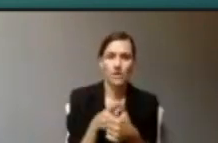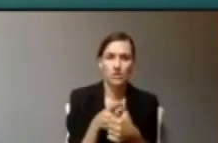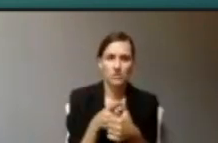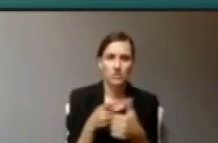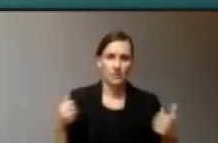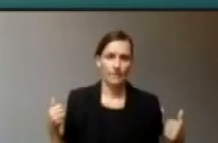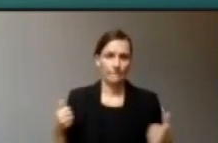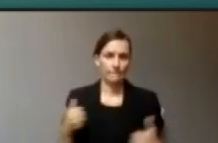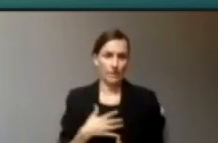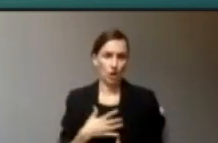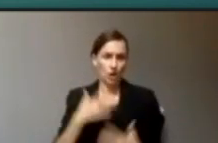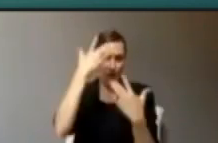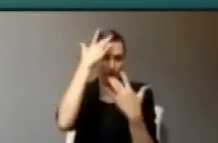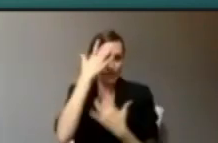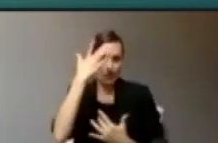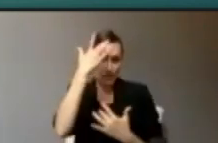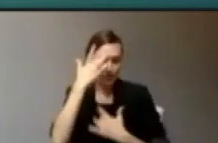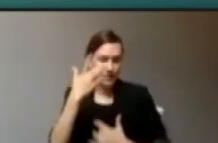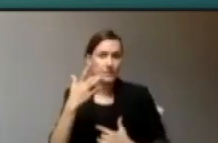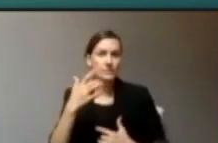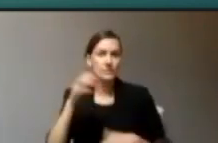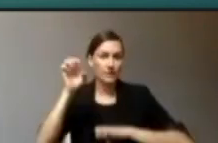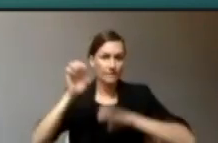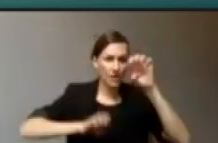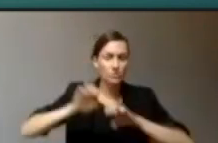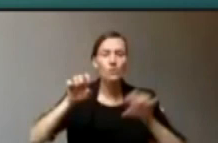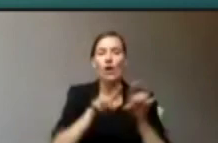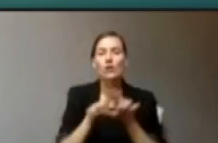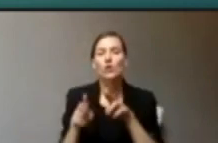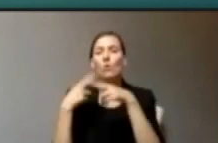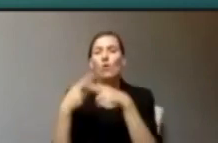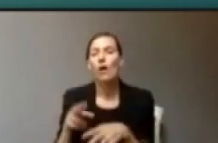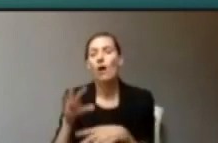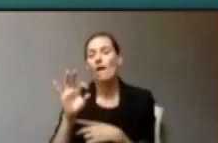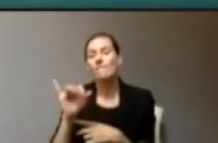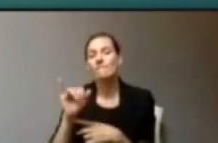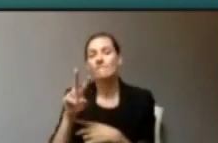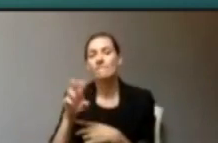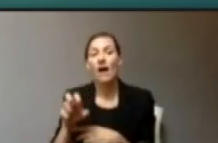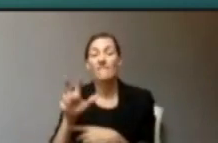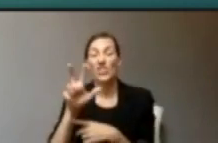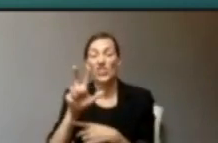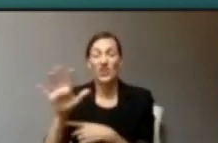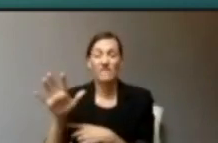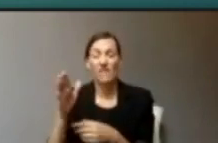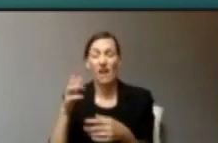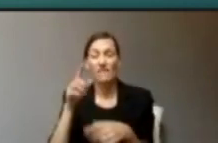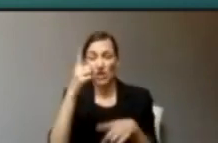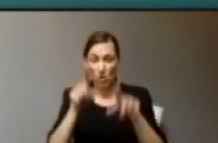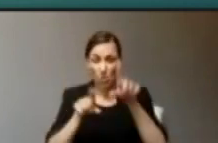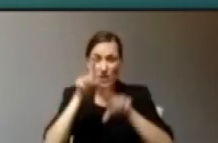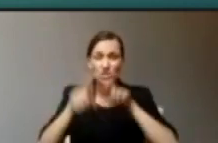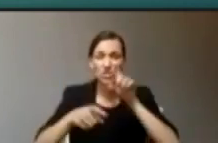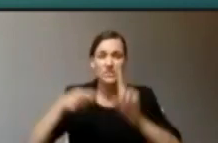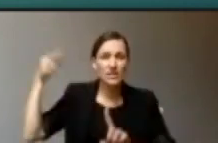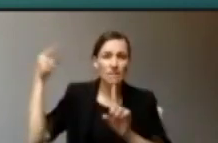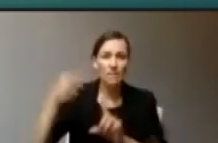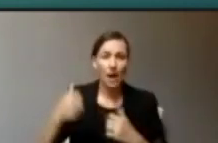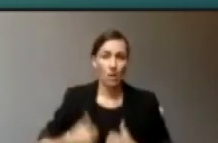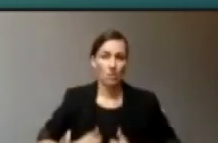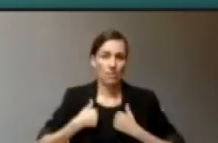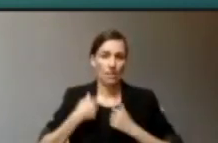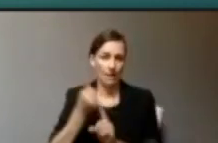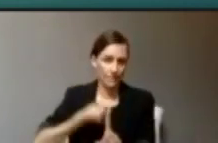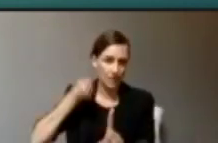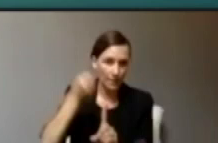risk evaluation, also called the 5, which is a 35-item questionnaire about infections and life impact, and